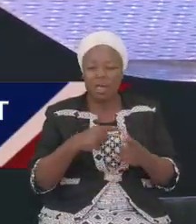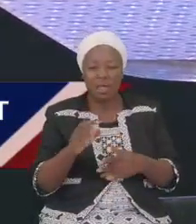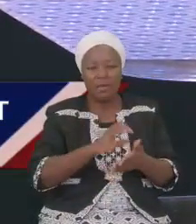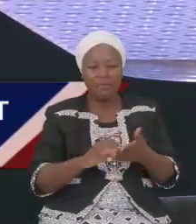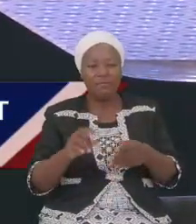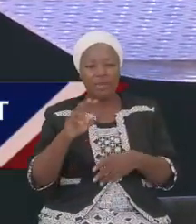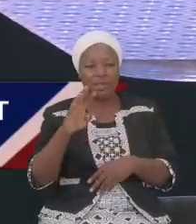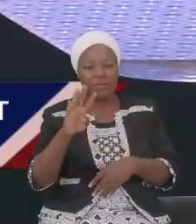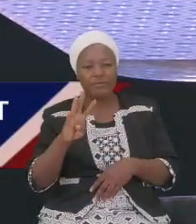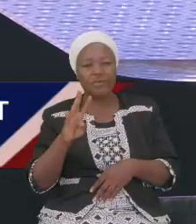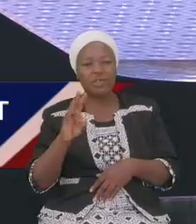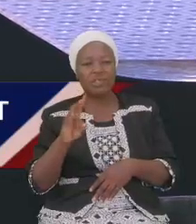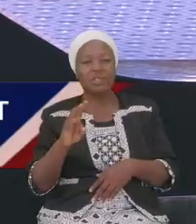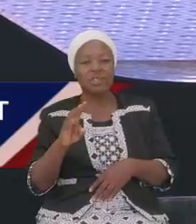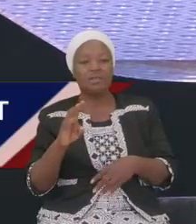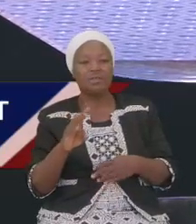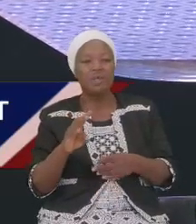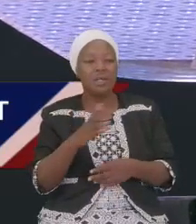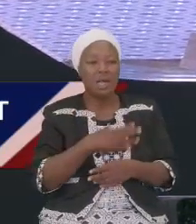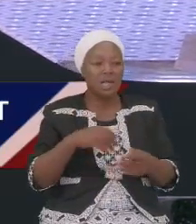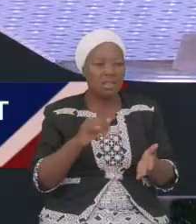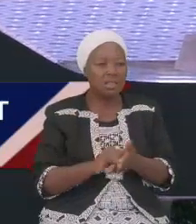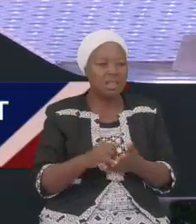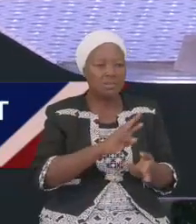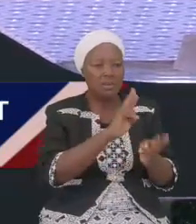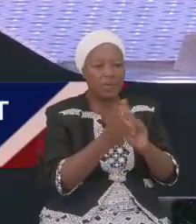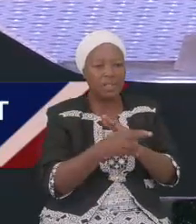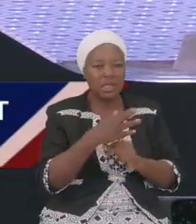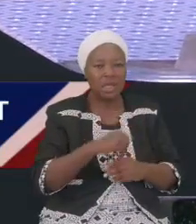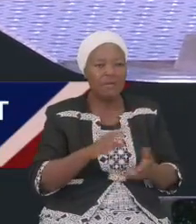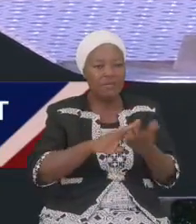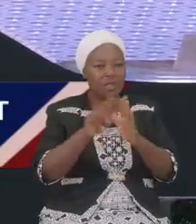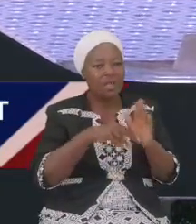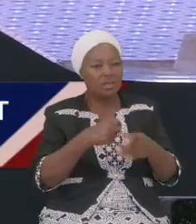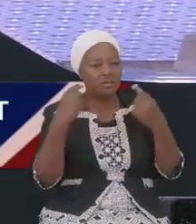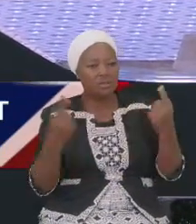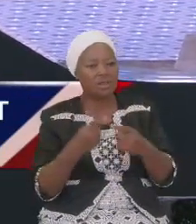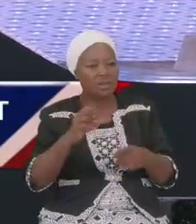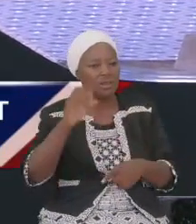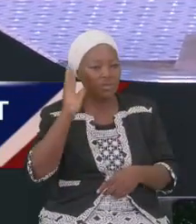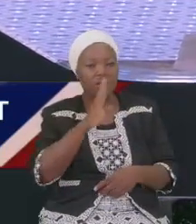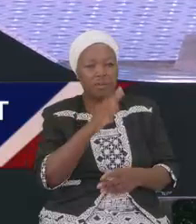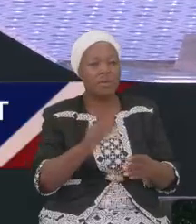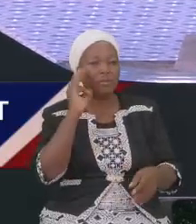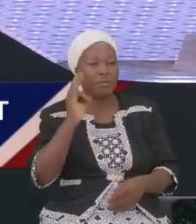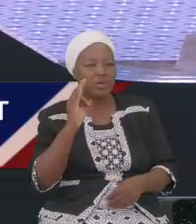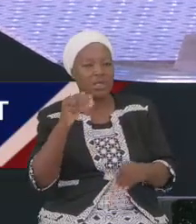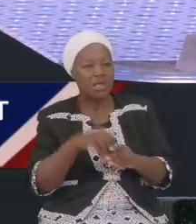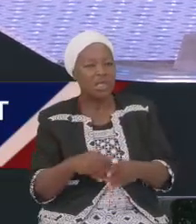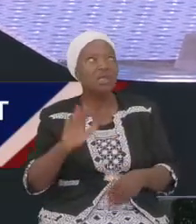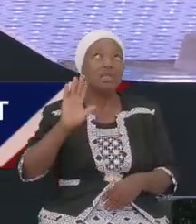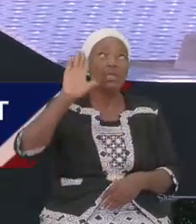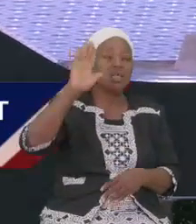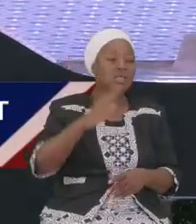that repentance and remission of sins should be preached in